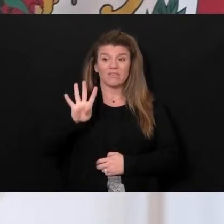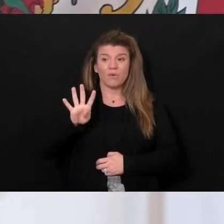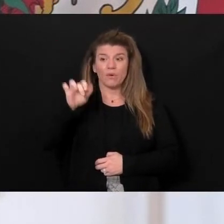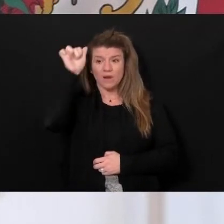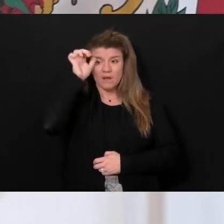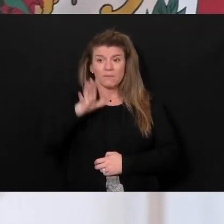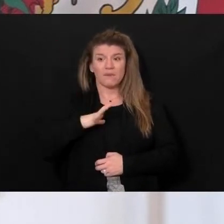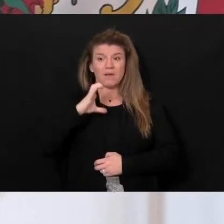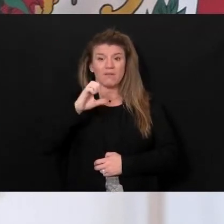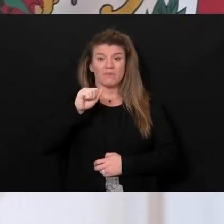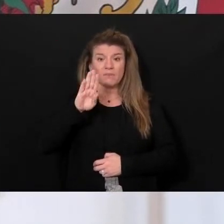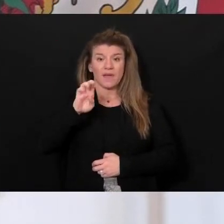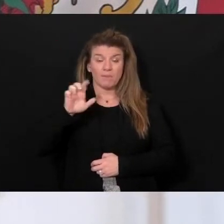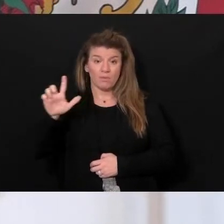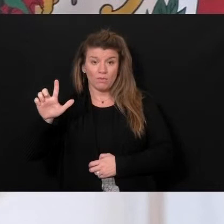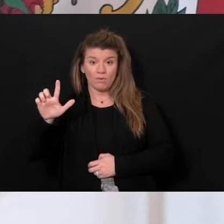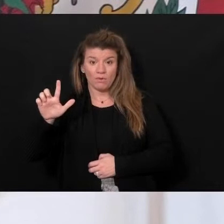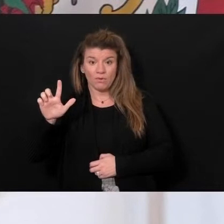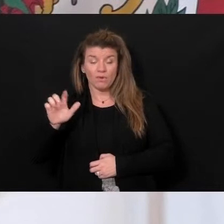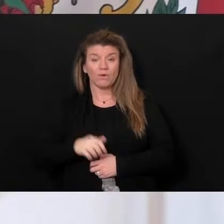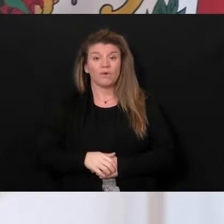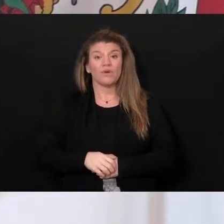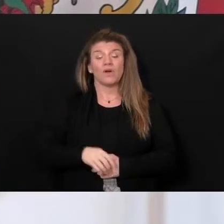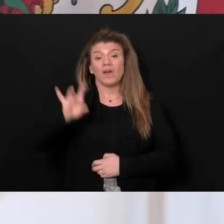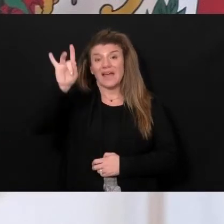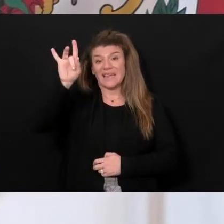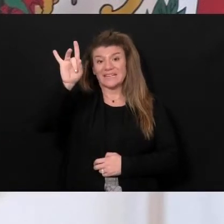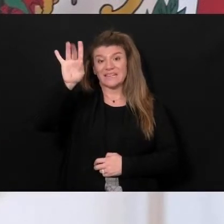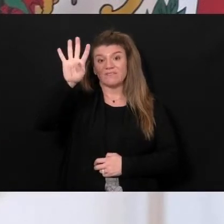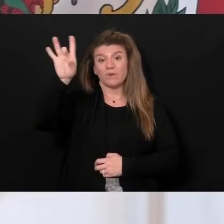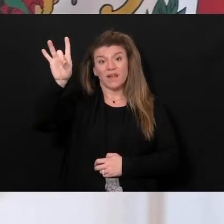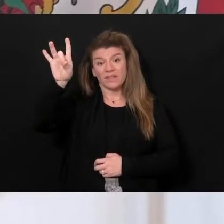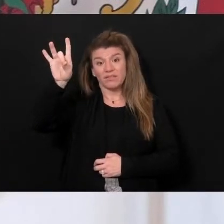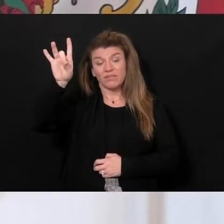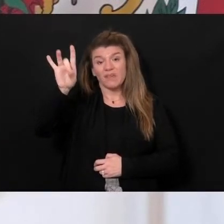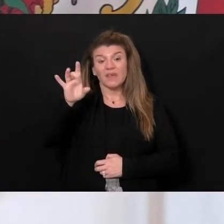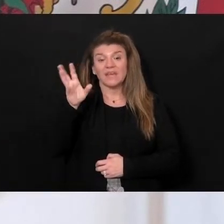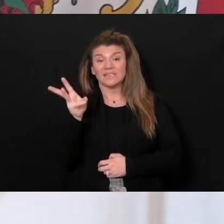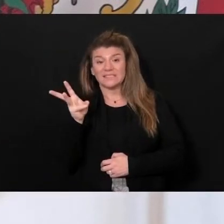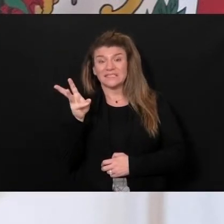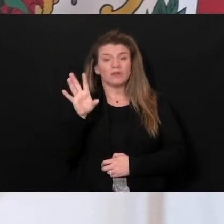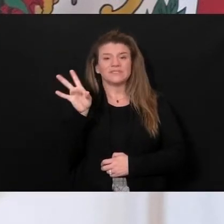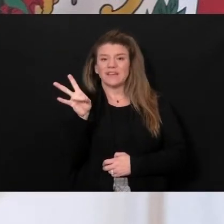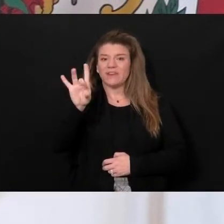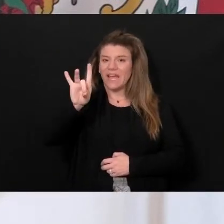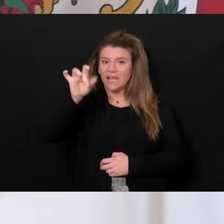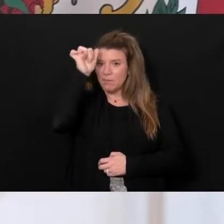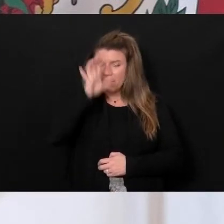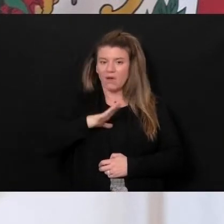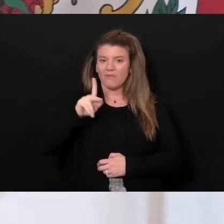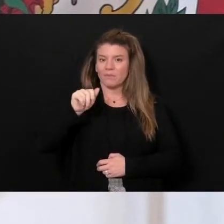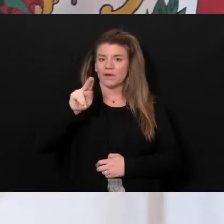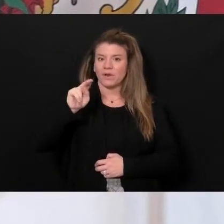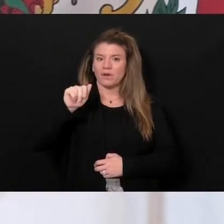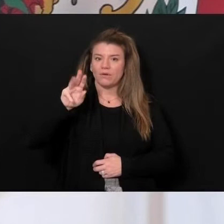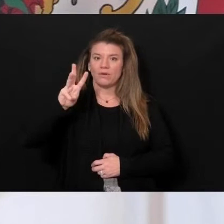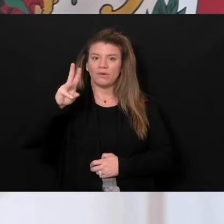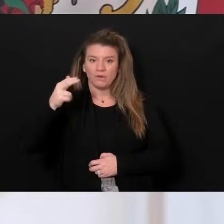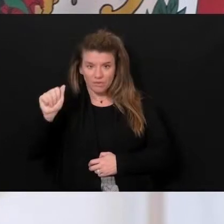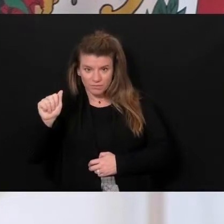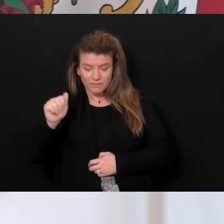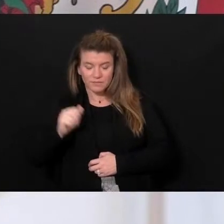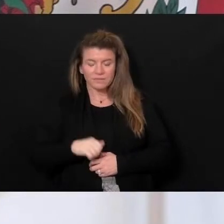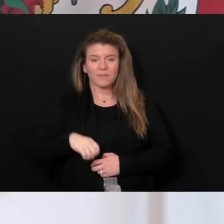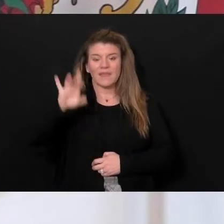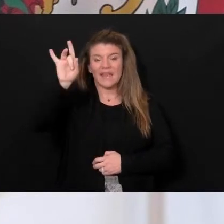male from Cabell County. Our 1,848th death is a 78-year-old male from Kanawha County.